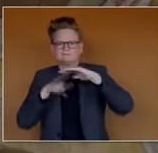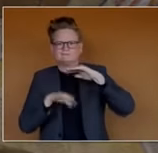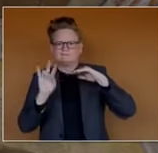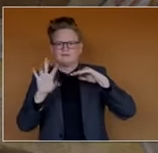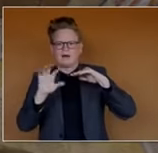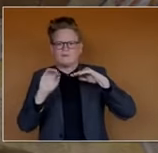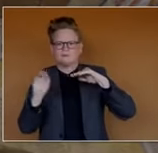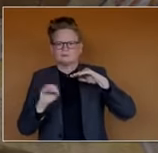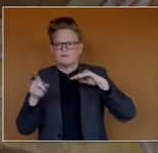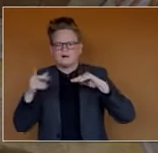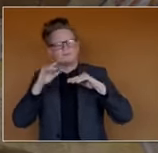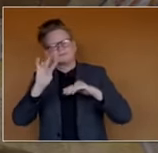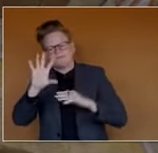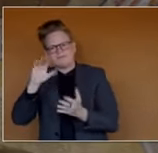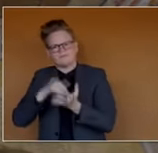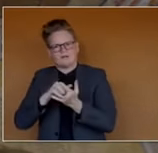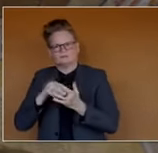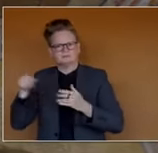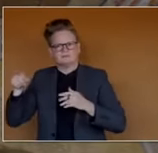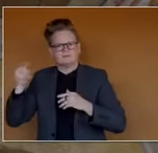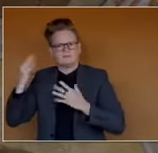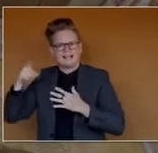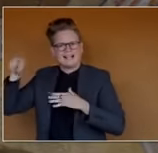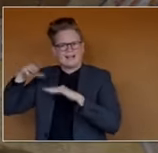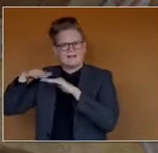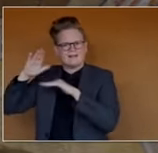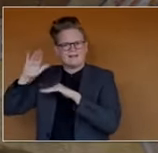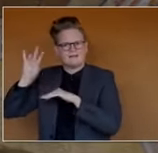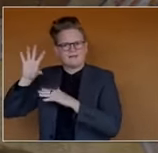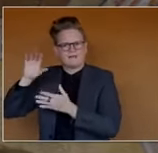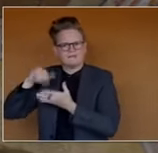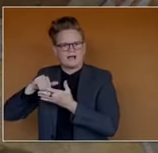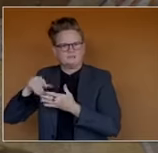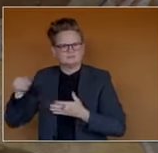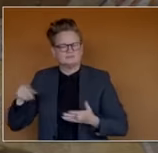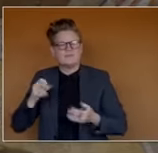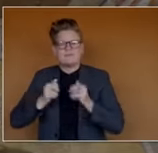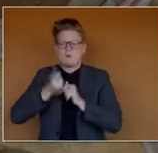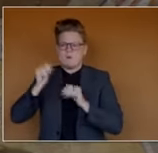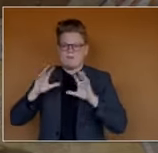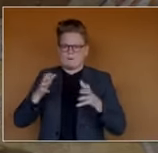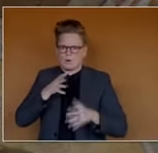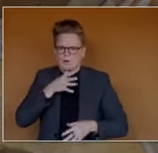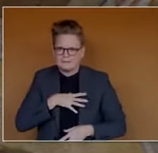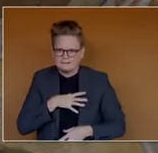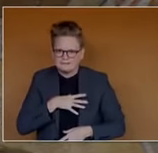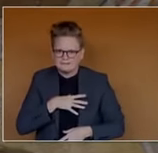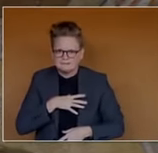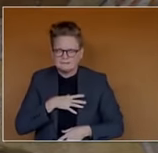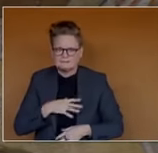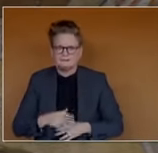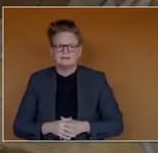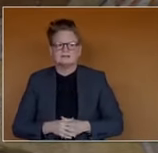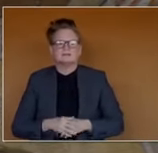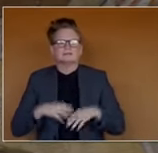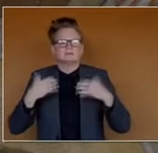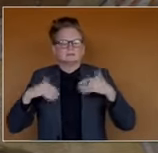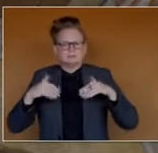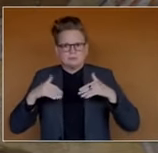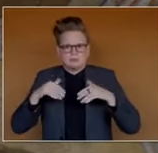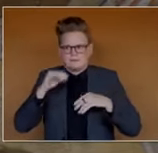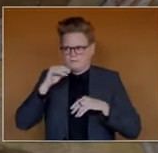women notably, have been disproportionately impacted in this pandemic. And that's why we are building on what we did in January,